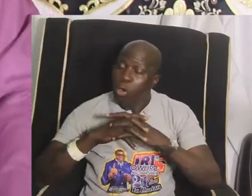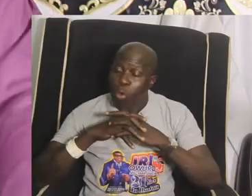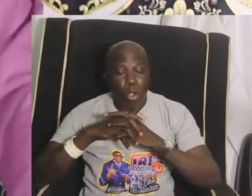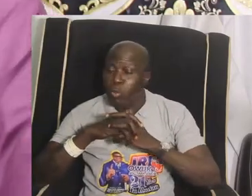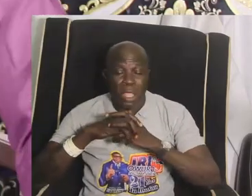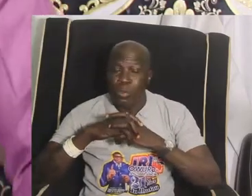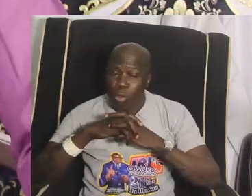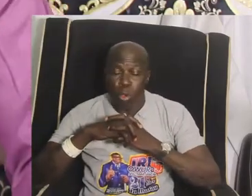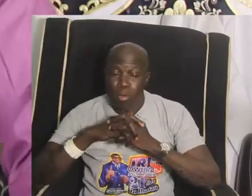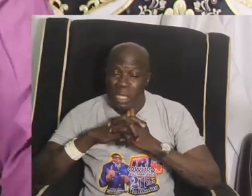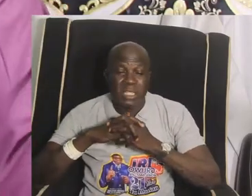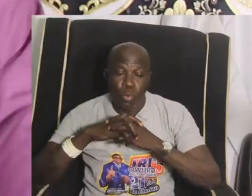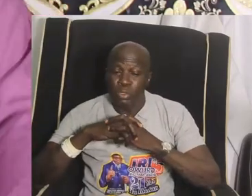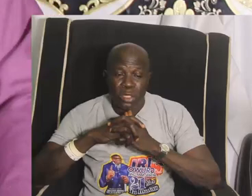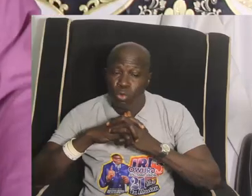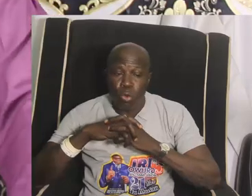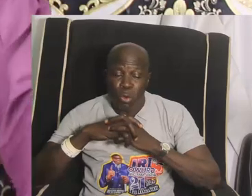and victory.